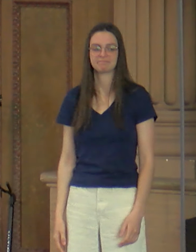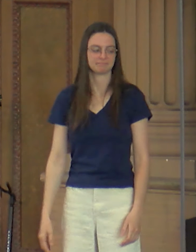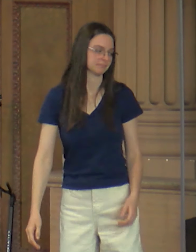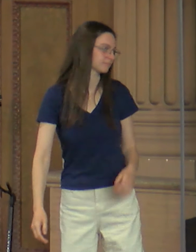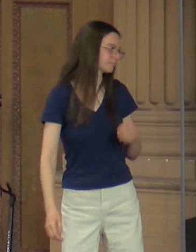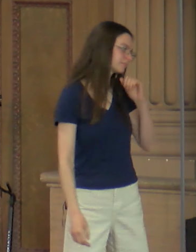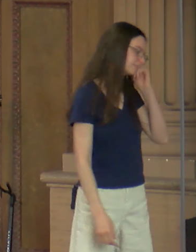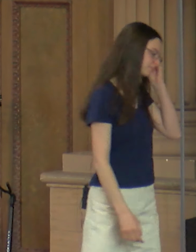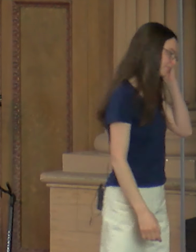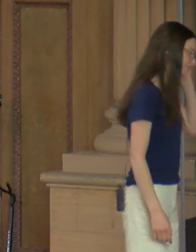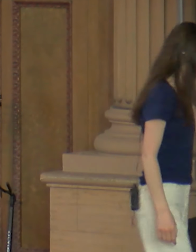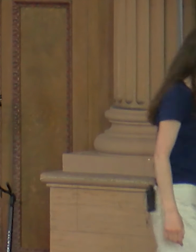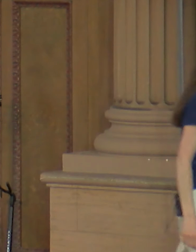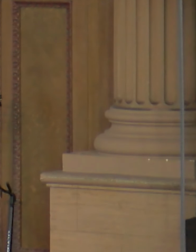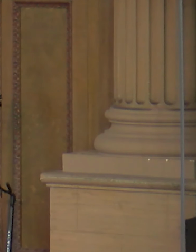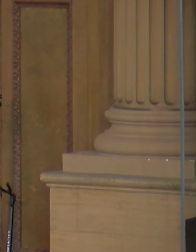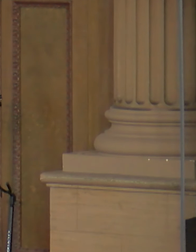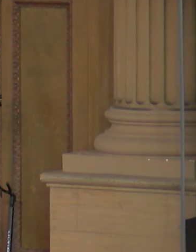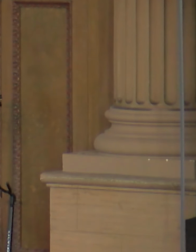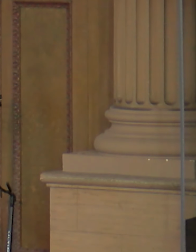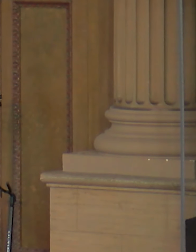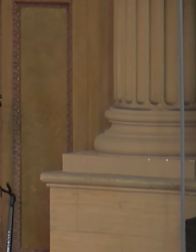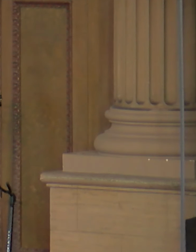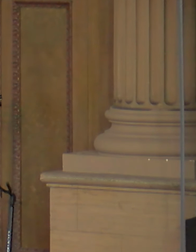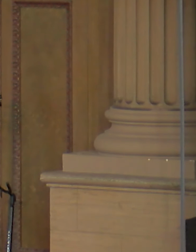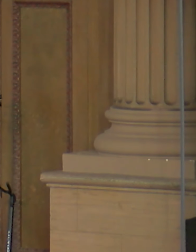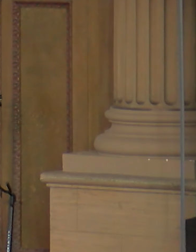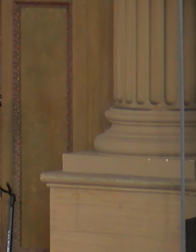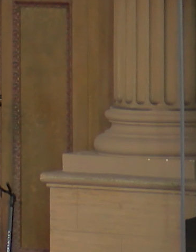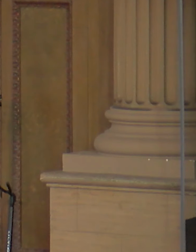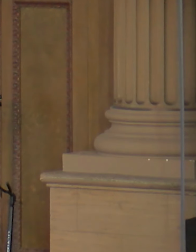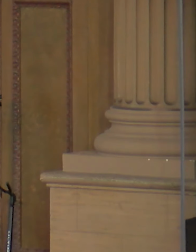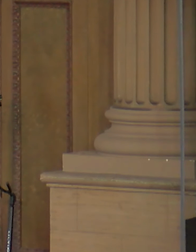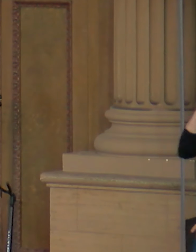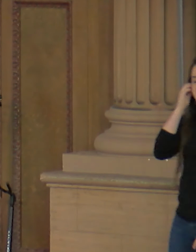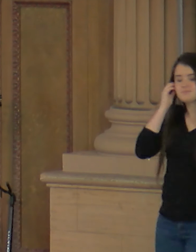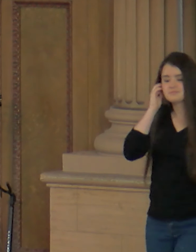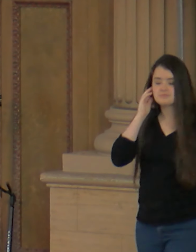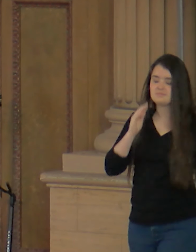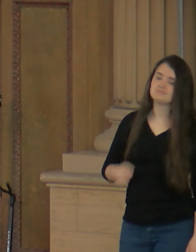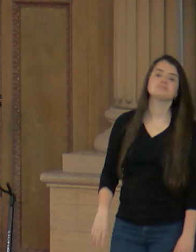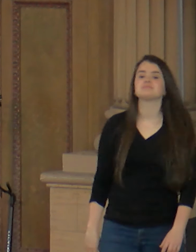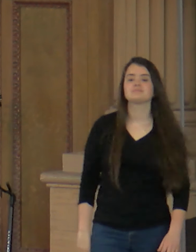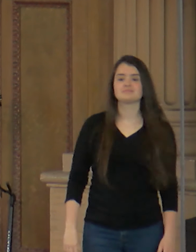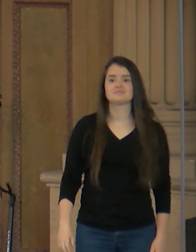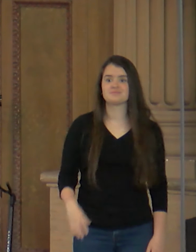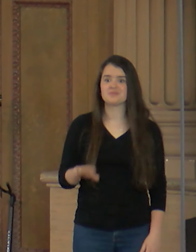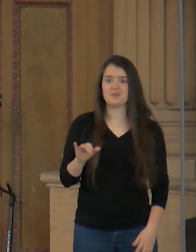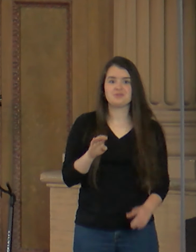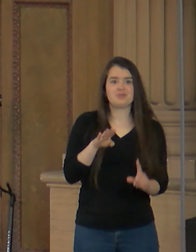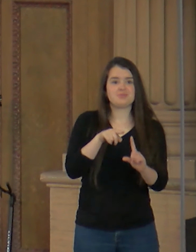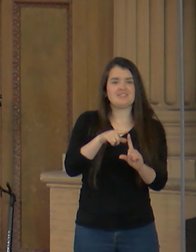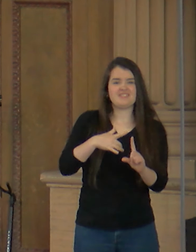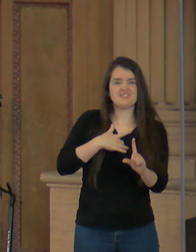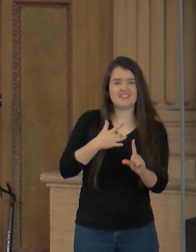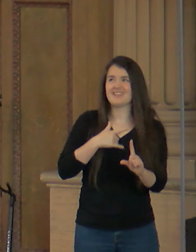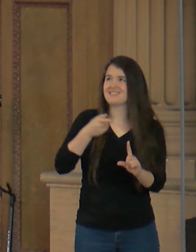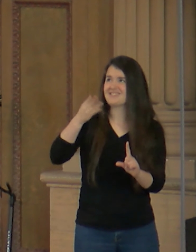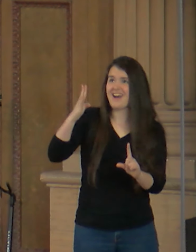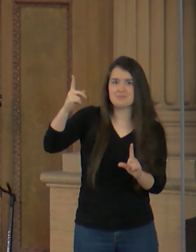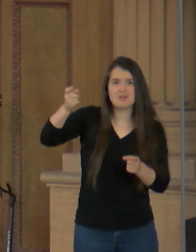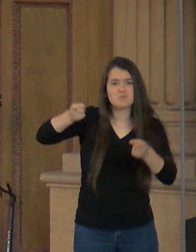So Job is feeling like he's been the victim of God's poor rule over all of creation. But even in his despair,